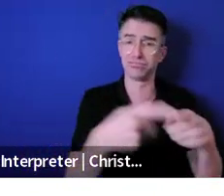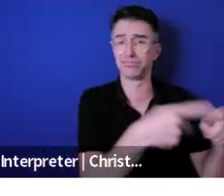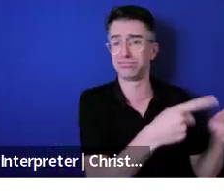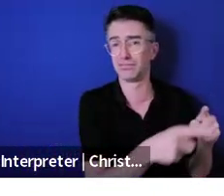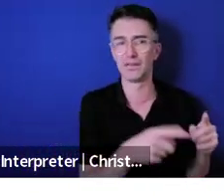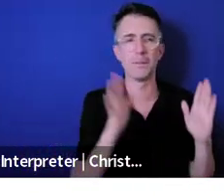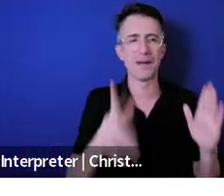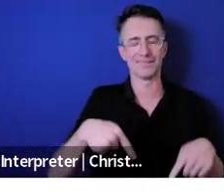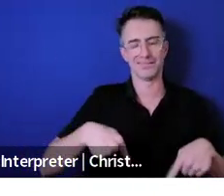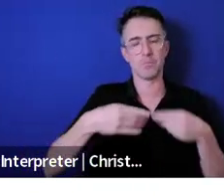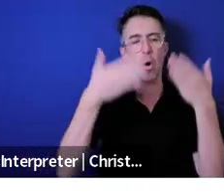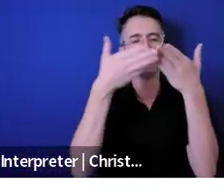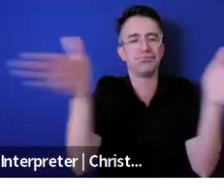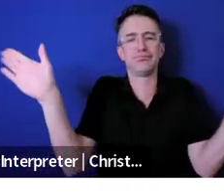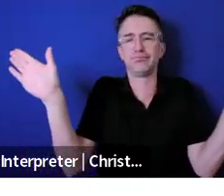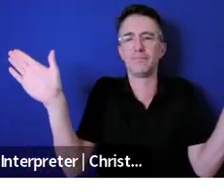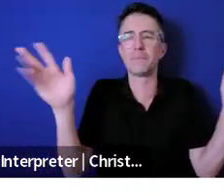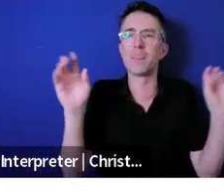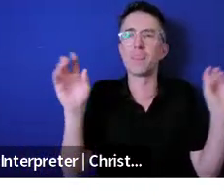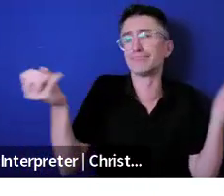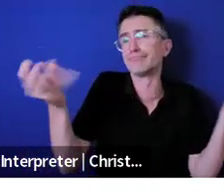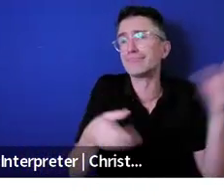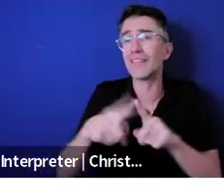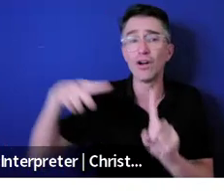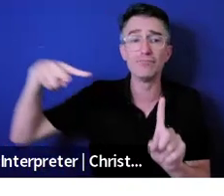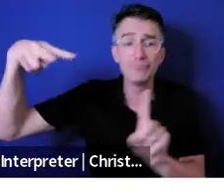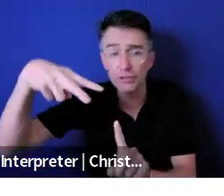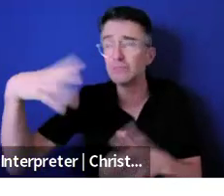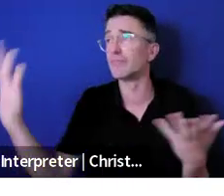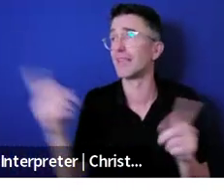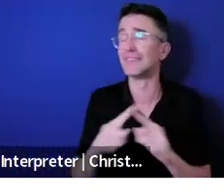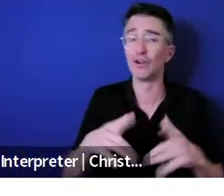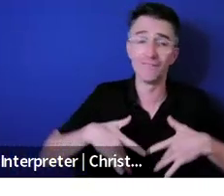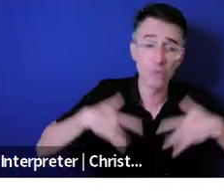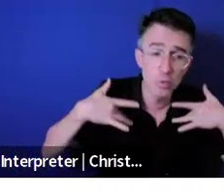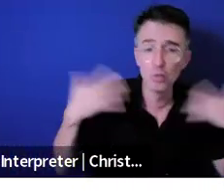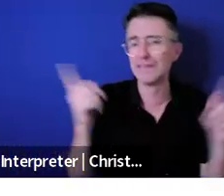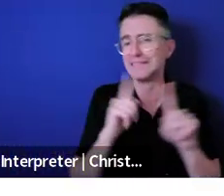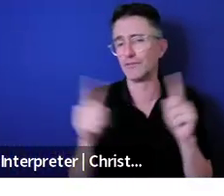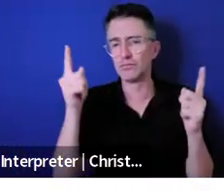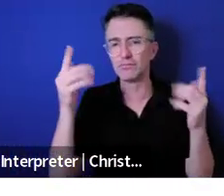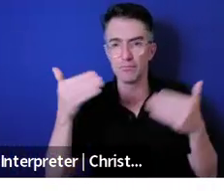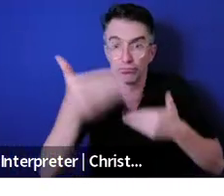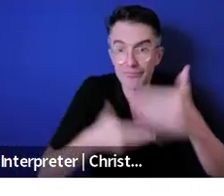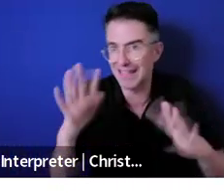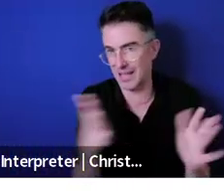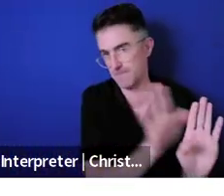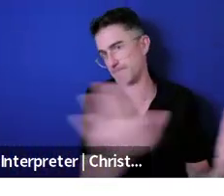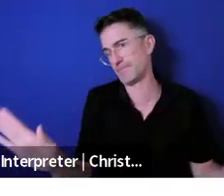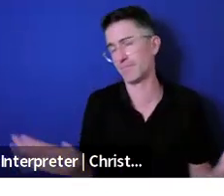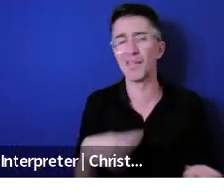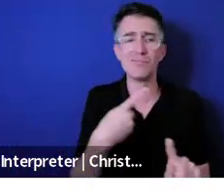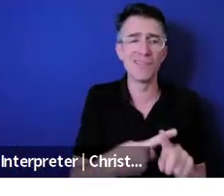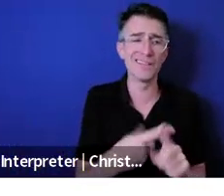different experiences and to see where we are, where we need to go, what the remaining challenge that we are having ahead of